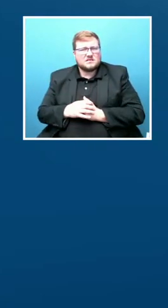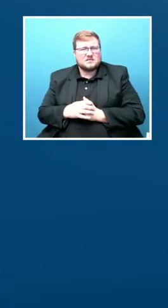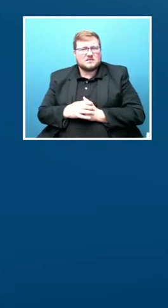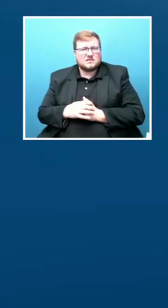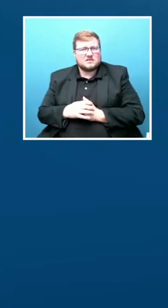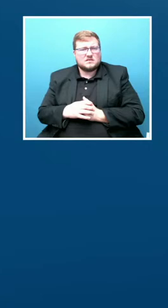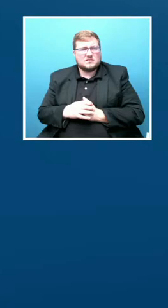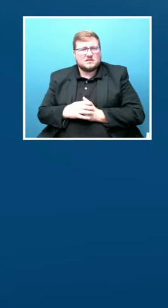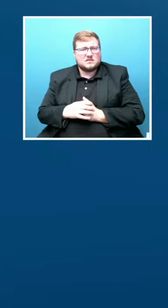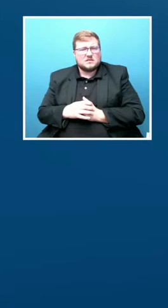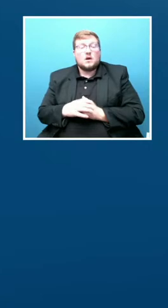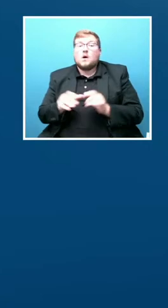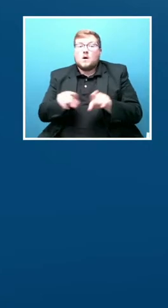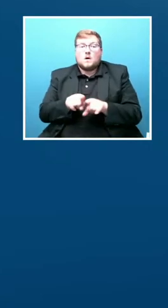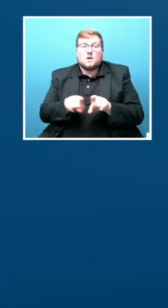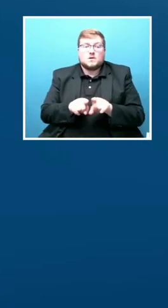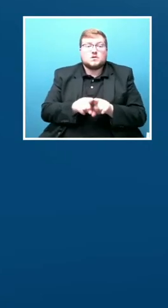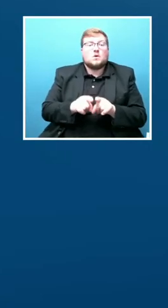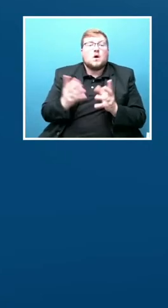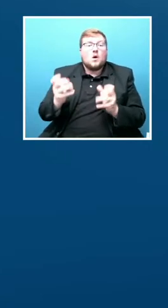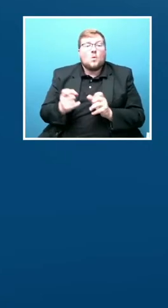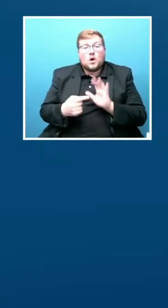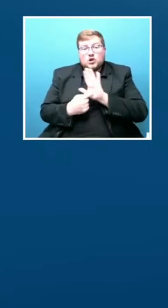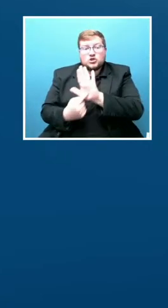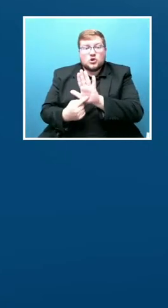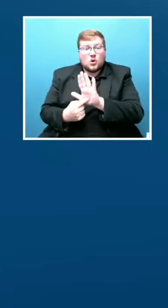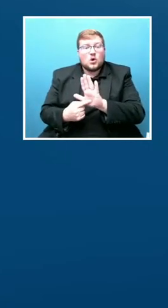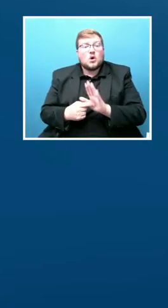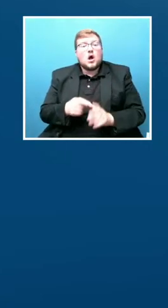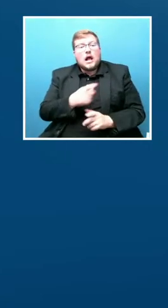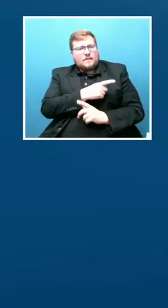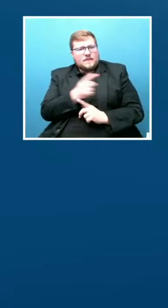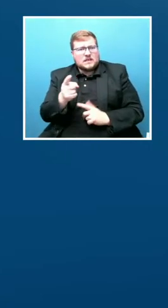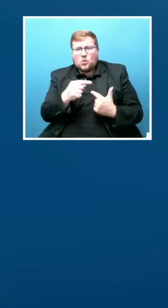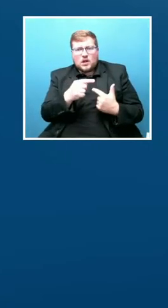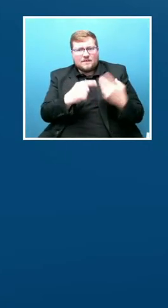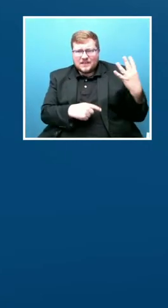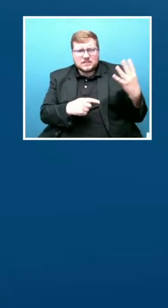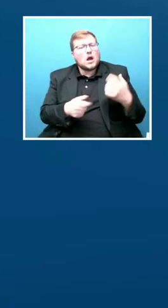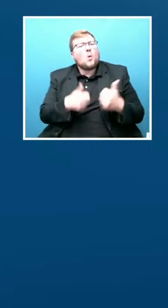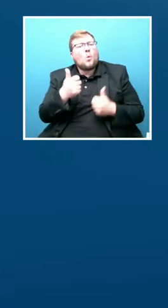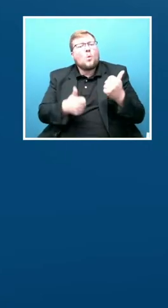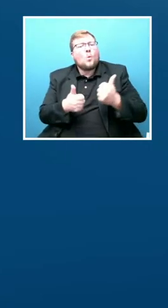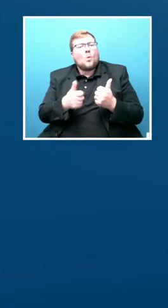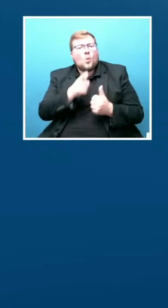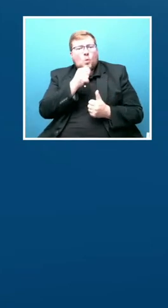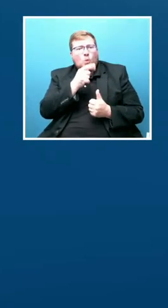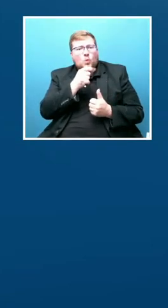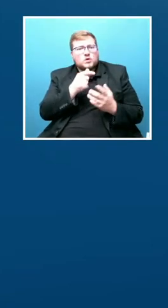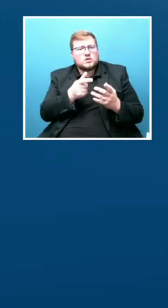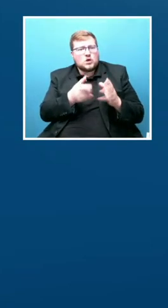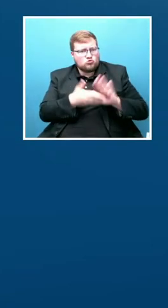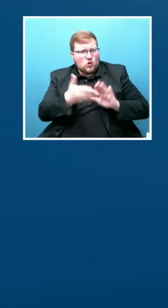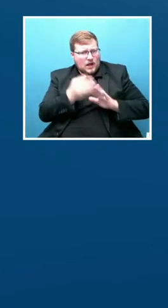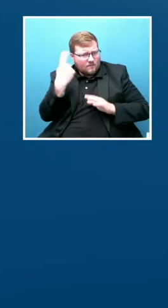also want to point out that the offices weren't even listed. I mean, nobody even knew. It just